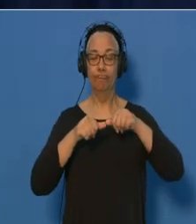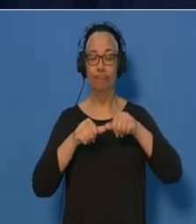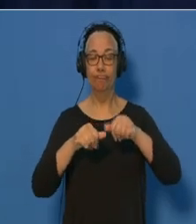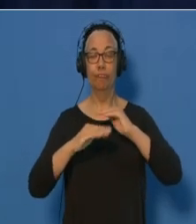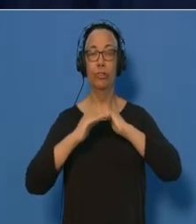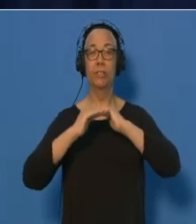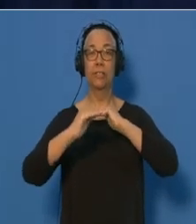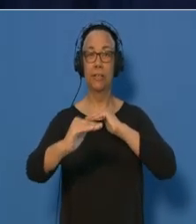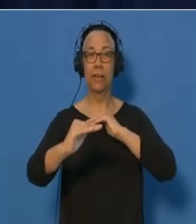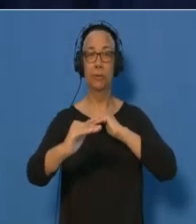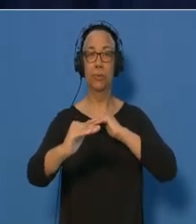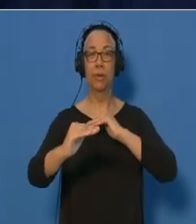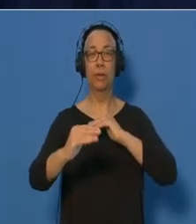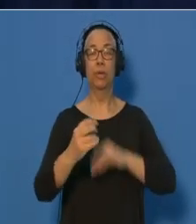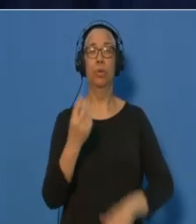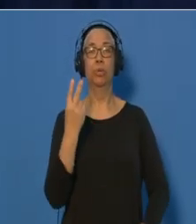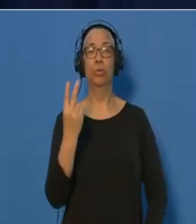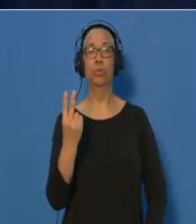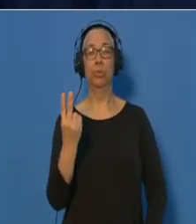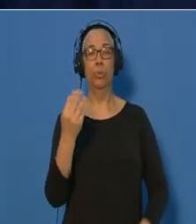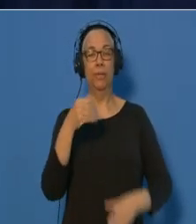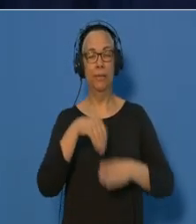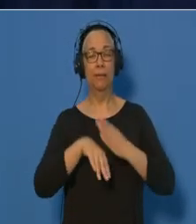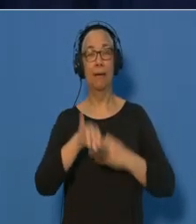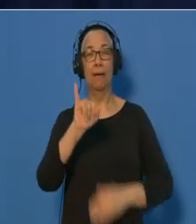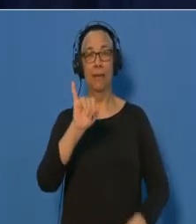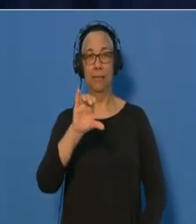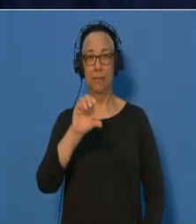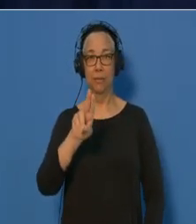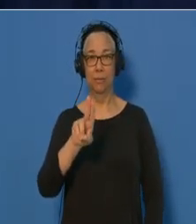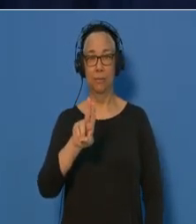and 2 of those persons are in intensive care.